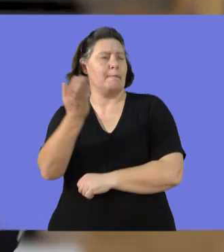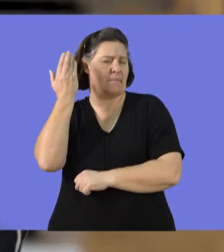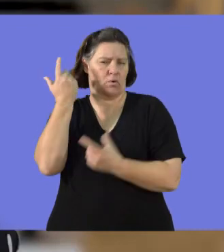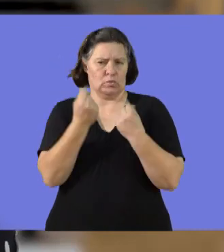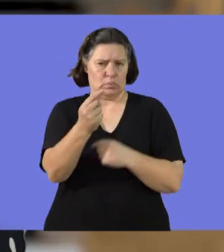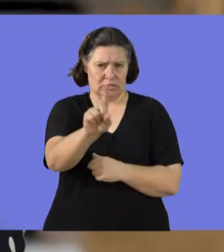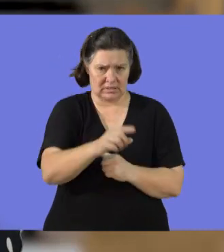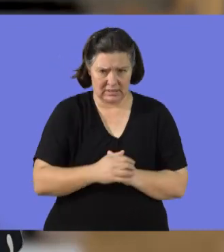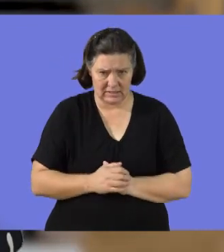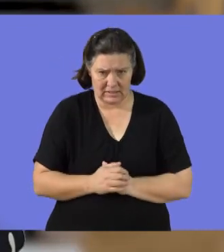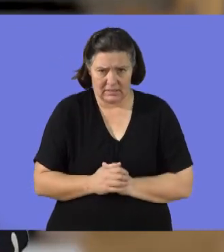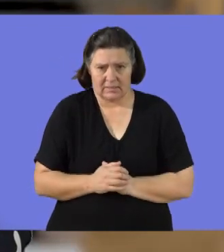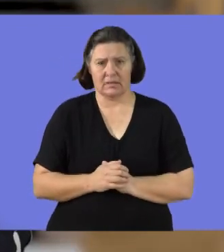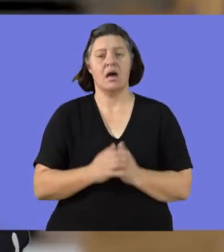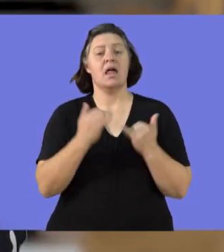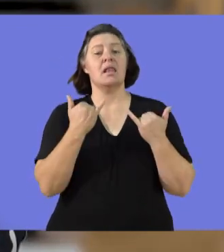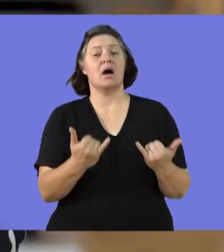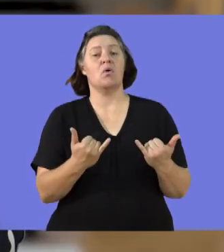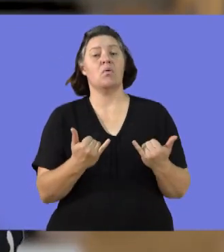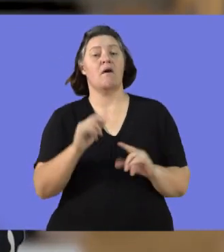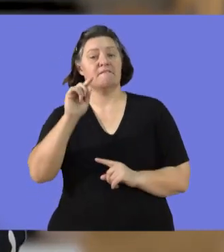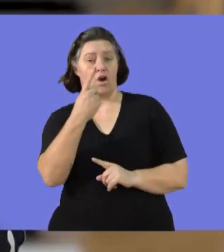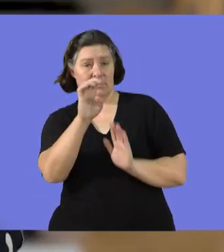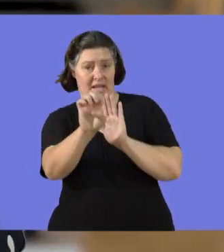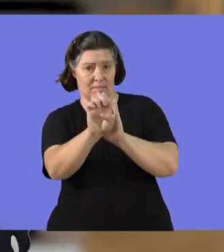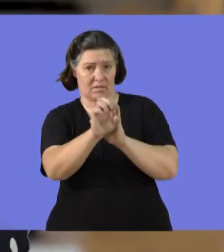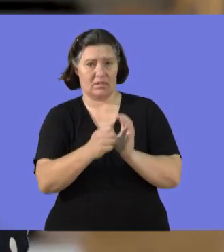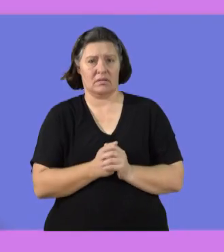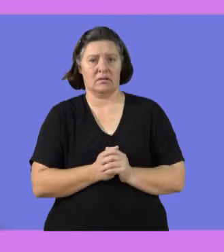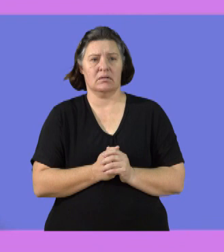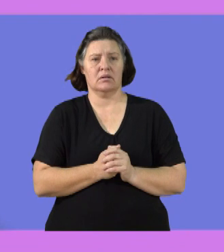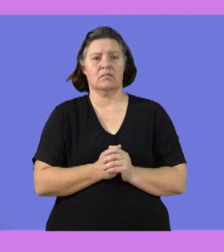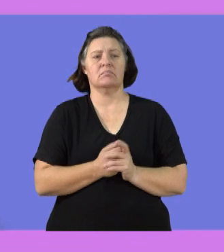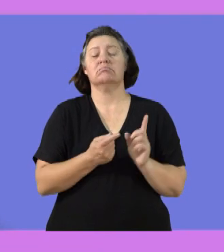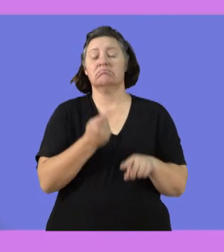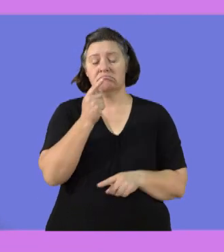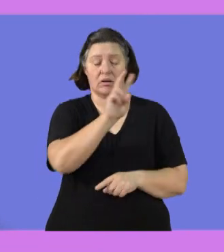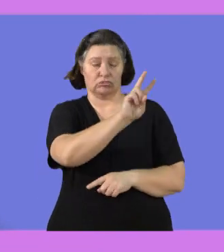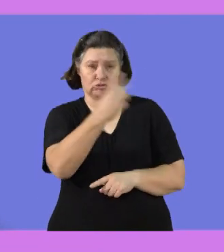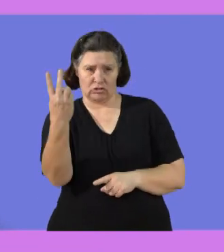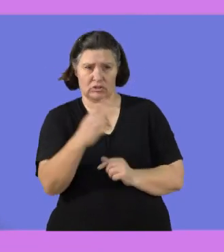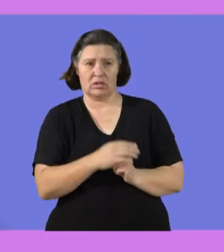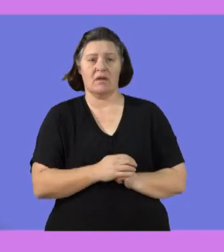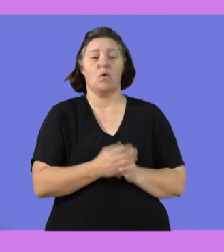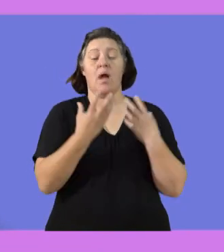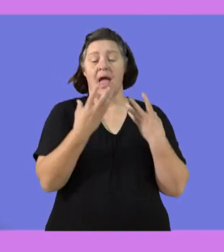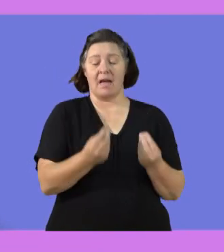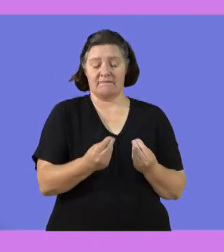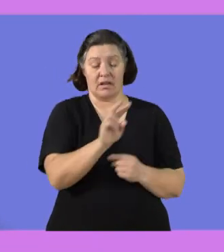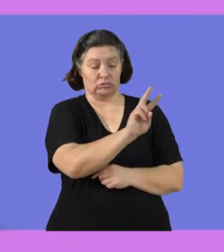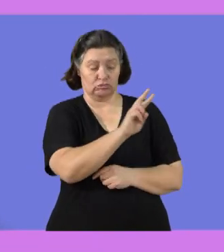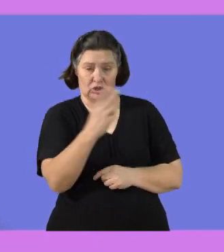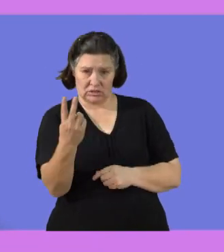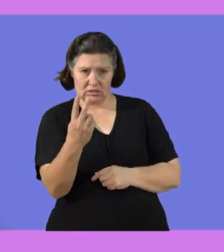did previously. Now let us take the first example. Convert the following. We have